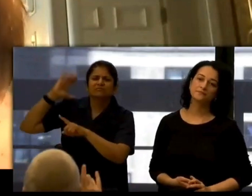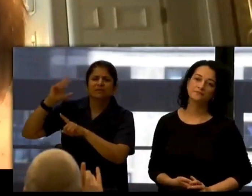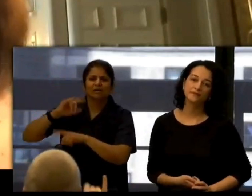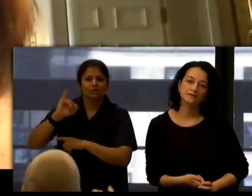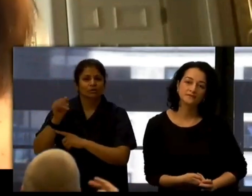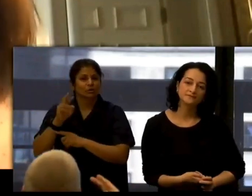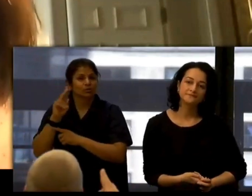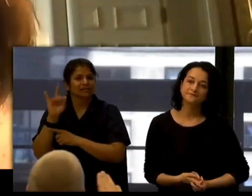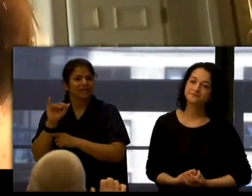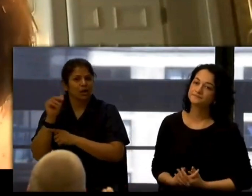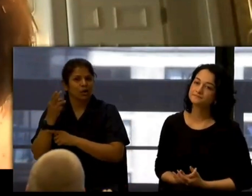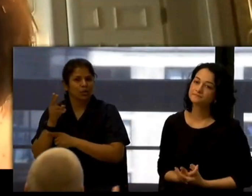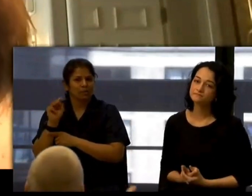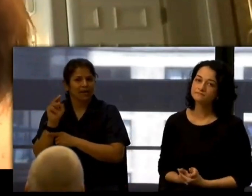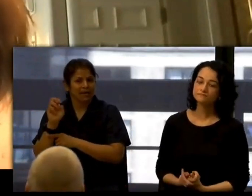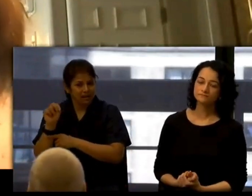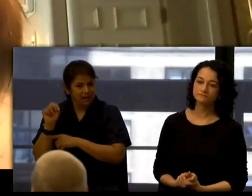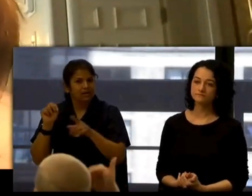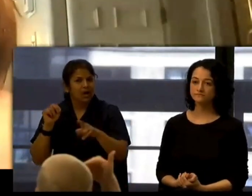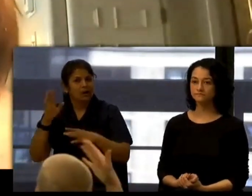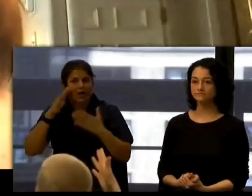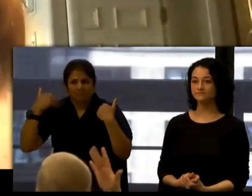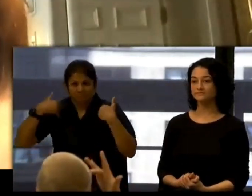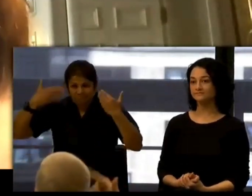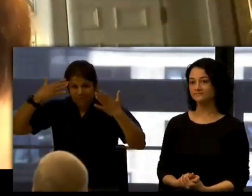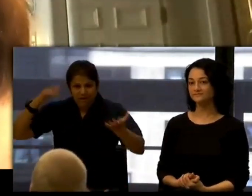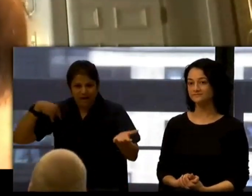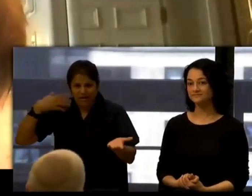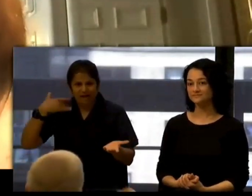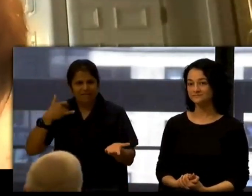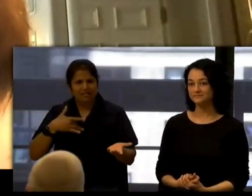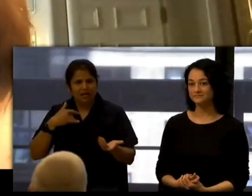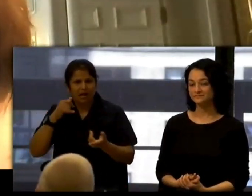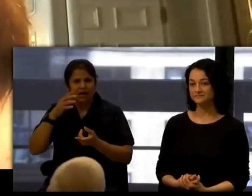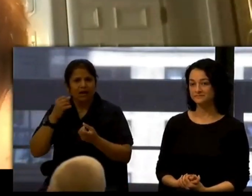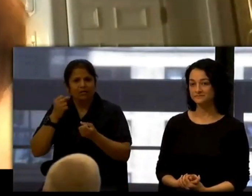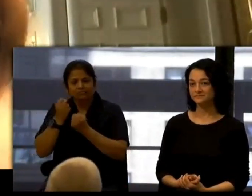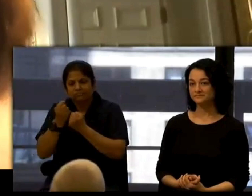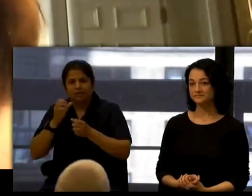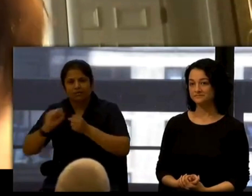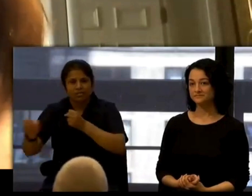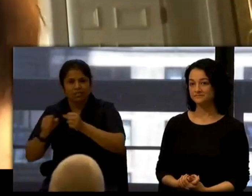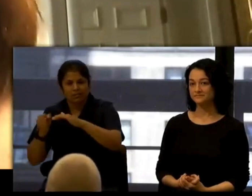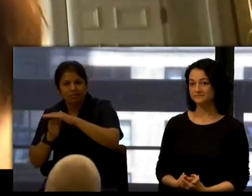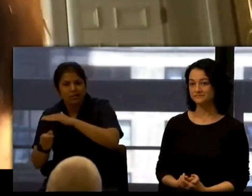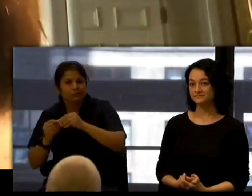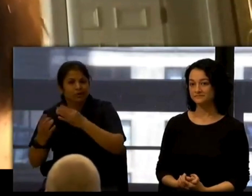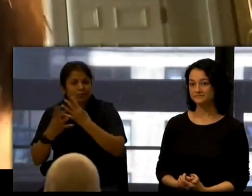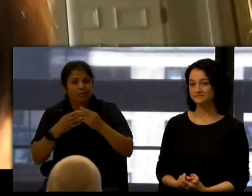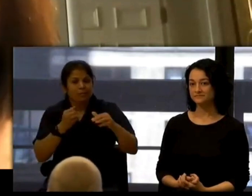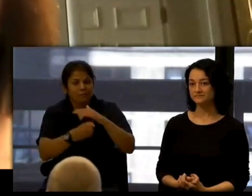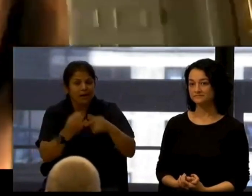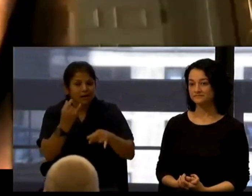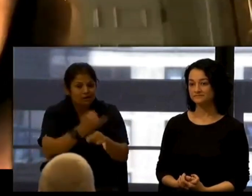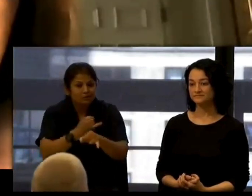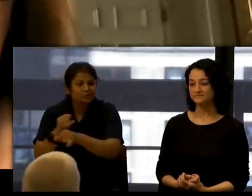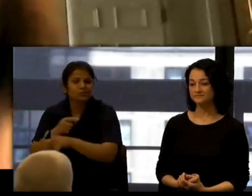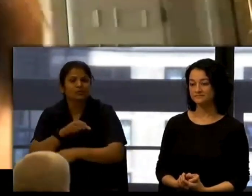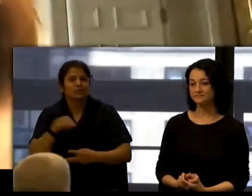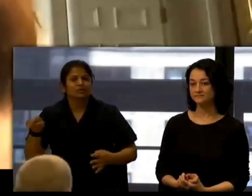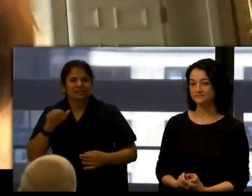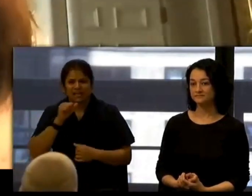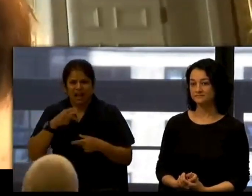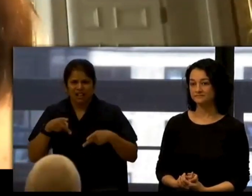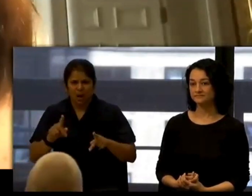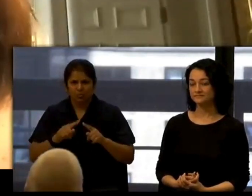They were locked in basements, institutionalized in places like Willowbrook. They didn't have the right to grow old surrounded by family and